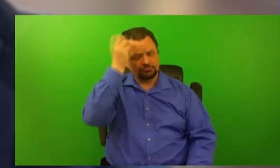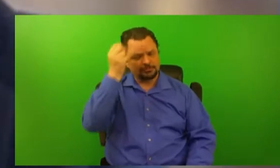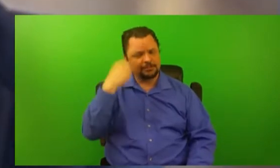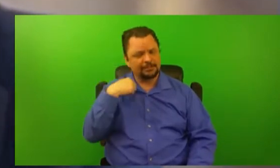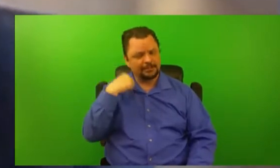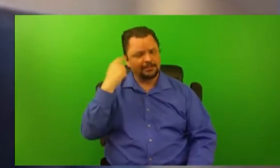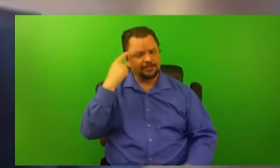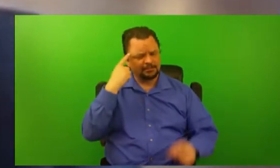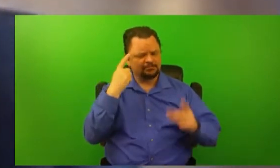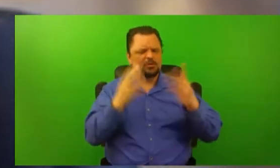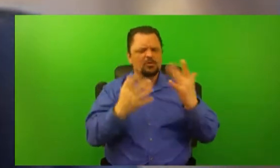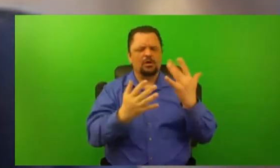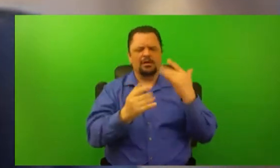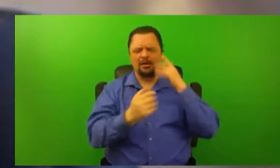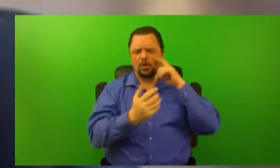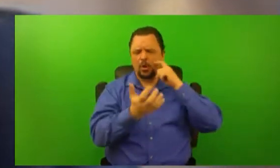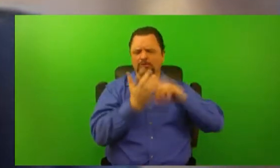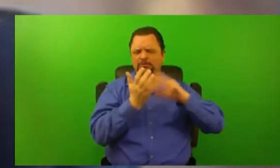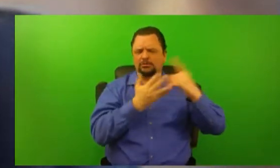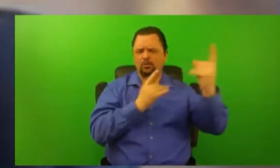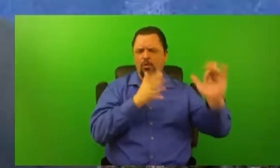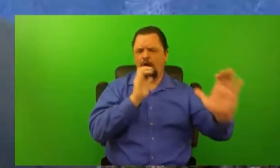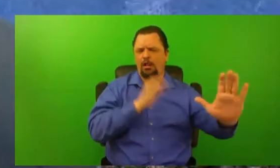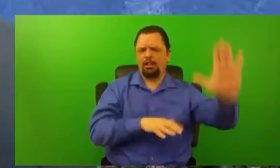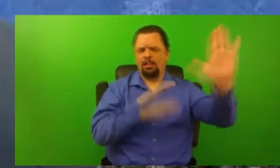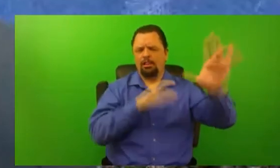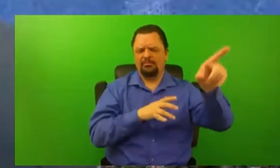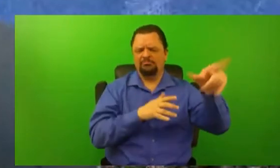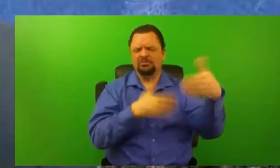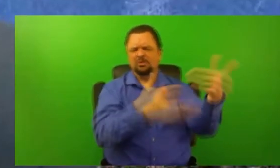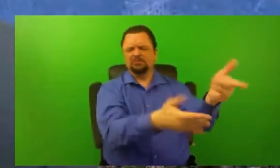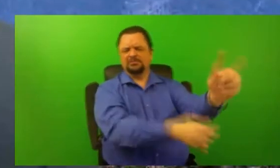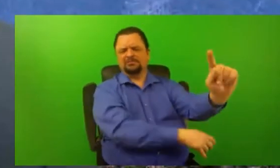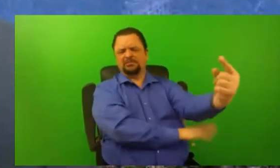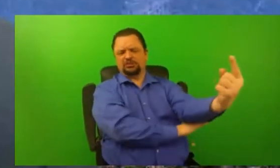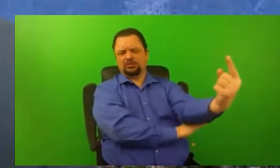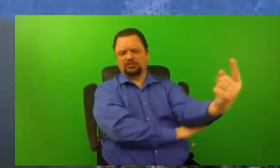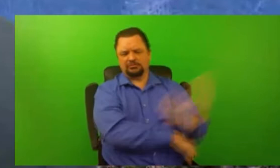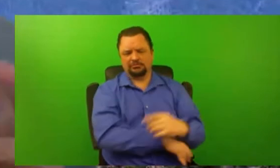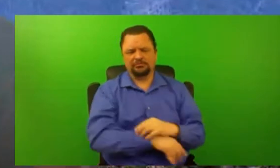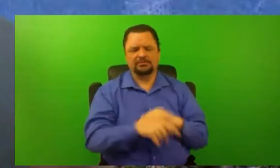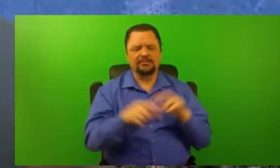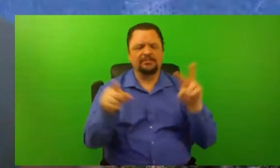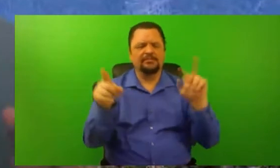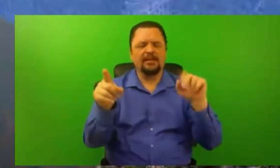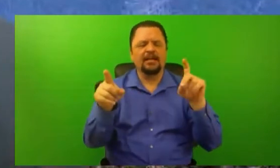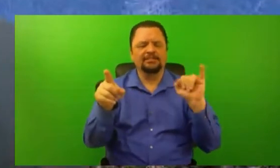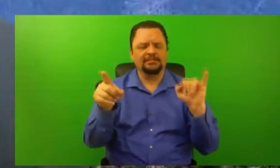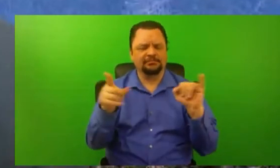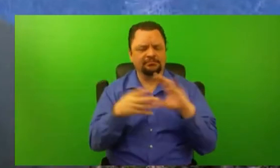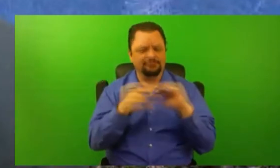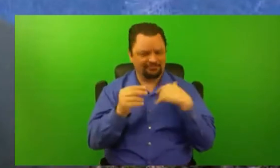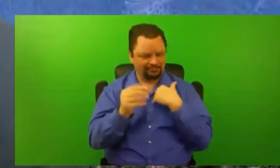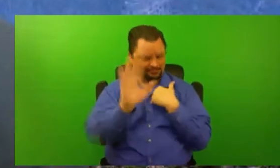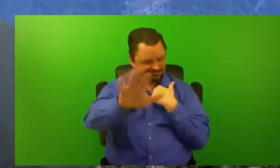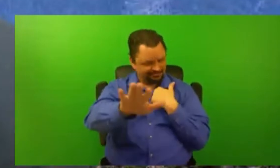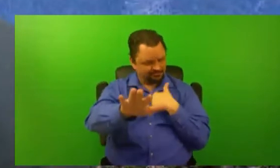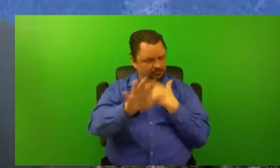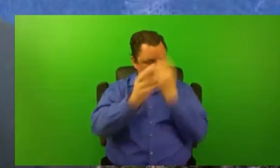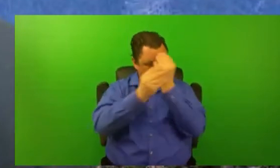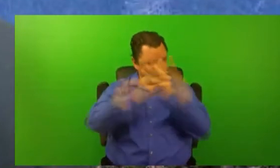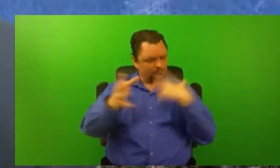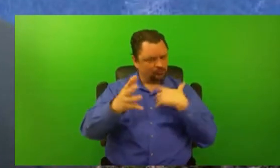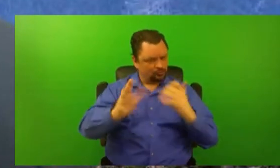you. I just wanted to clarify. So on the cases, hospitalizations, and deaths individual pages, we do offer